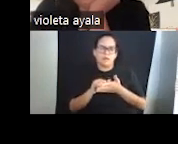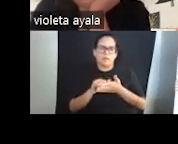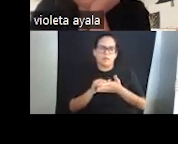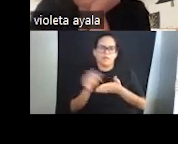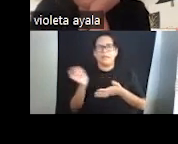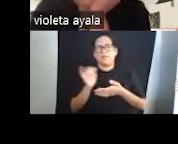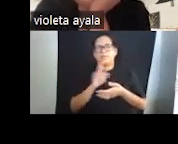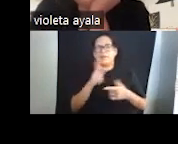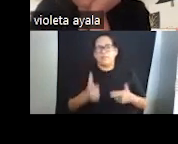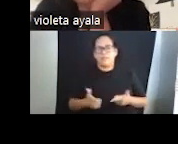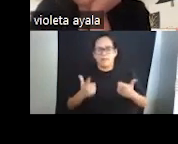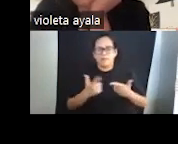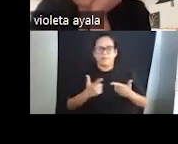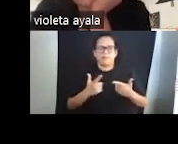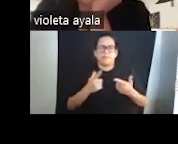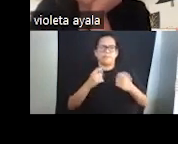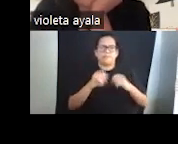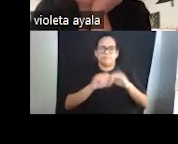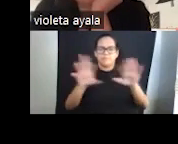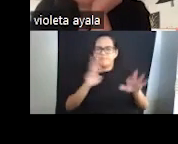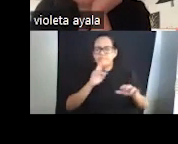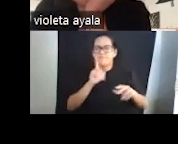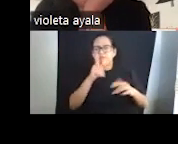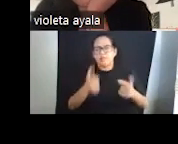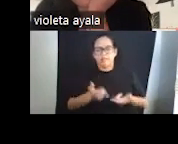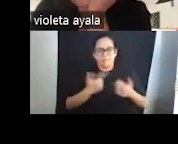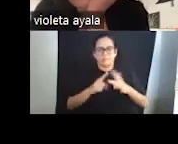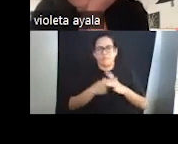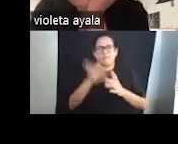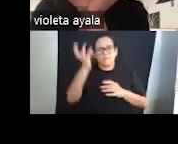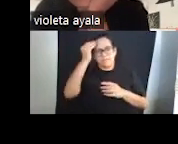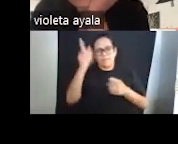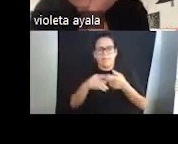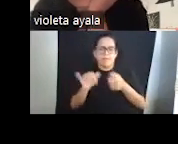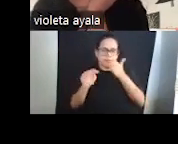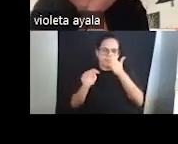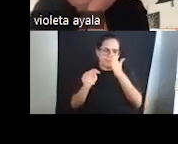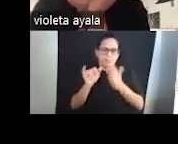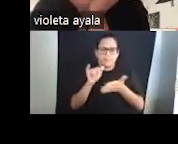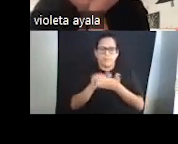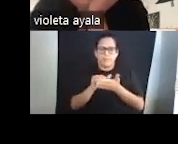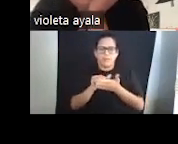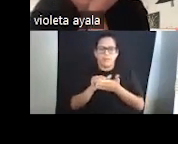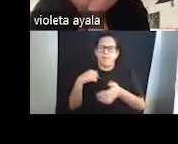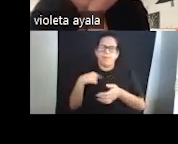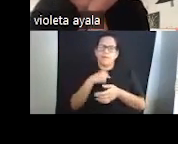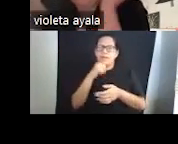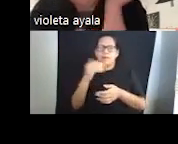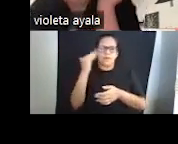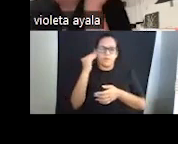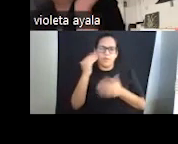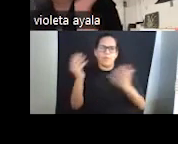like in real life, and we're gonna broadcast in real life, because we have to start thinking about it, that we're not going to know what